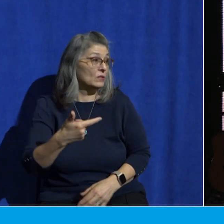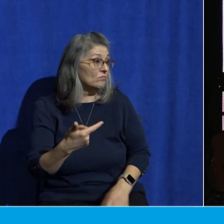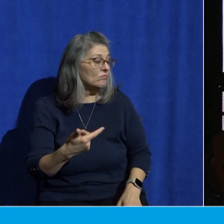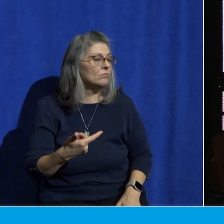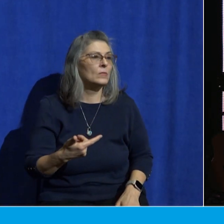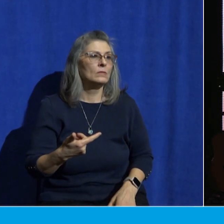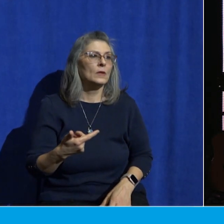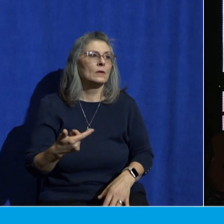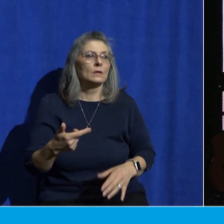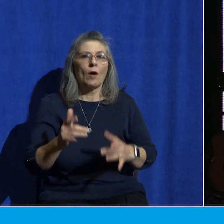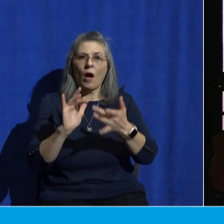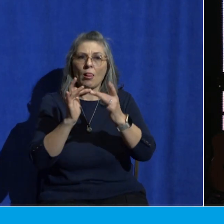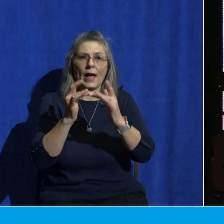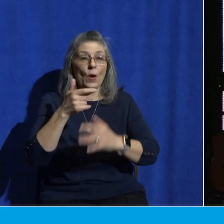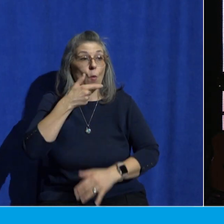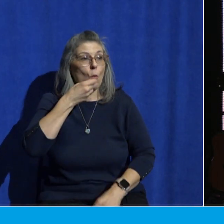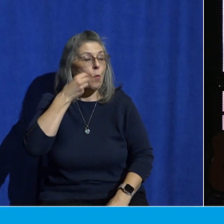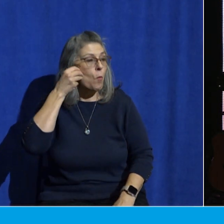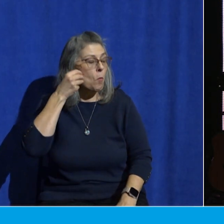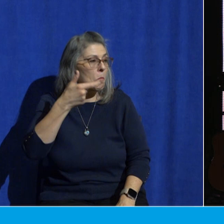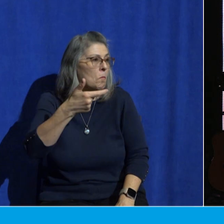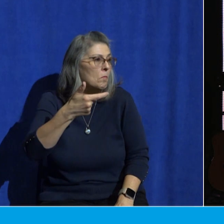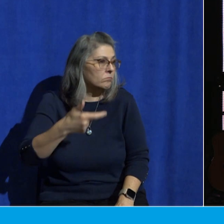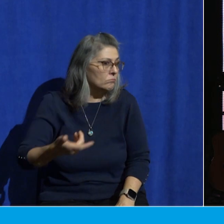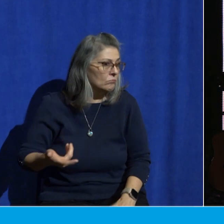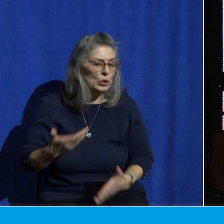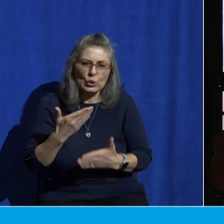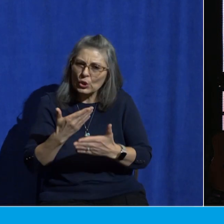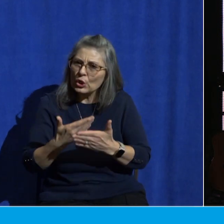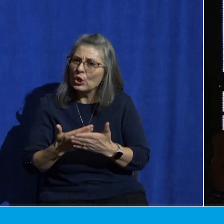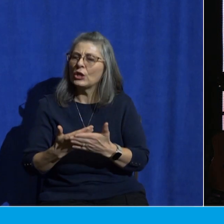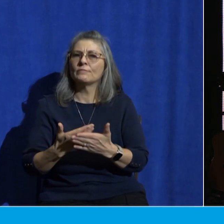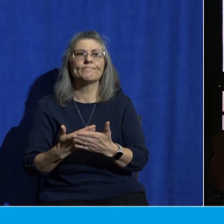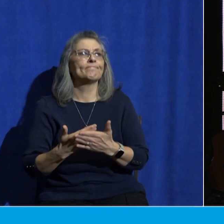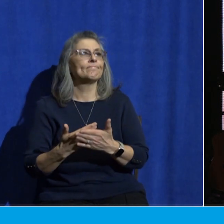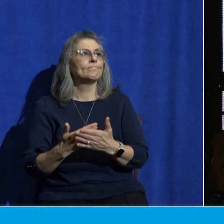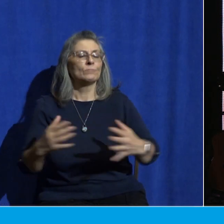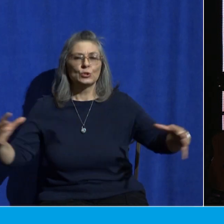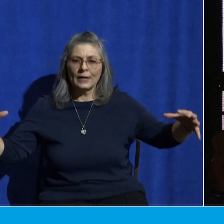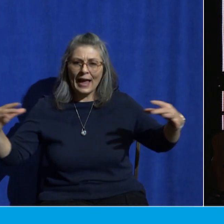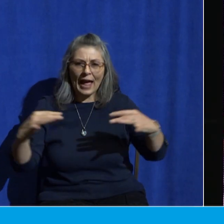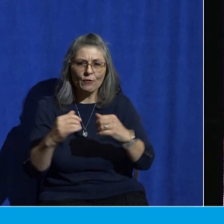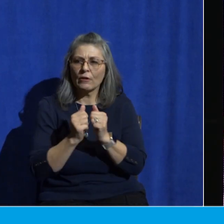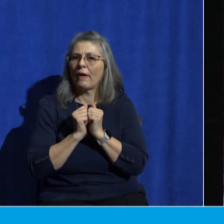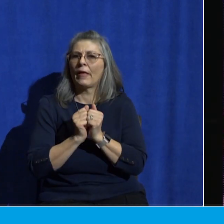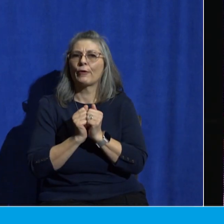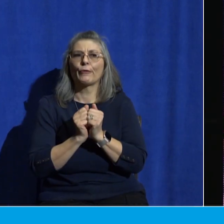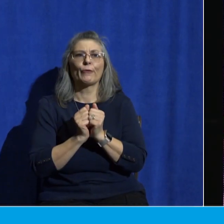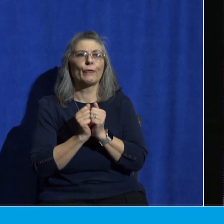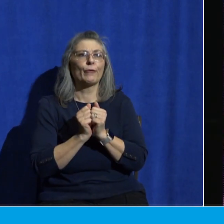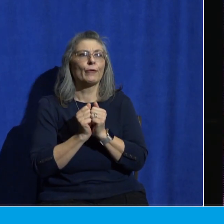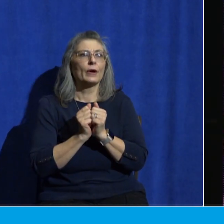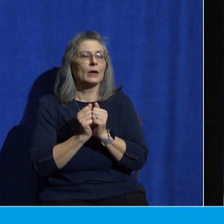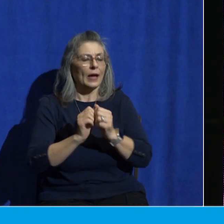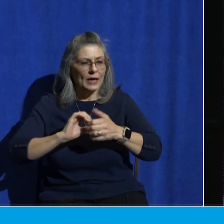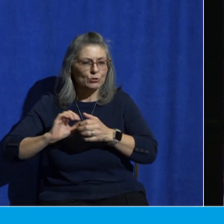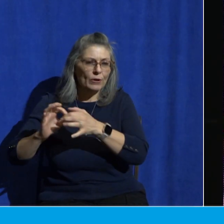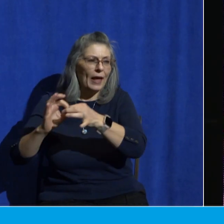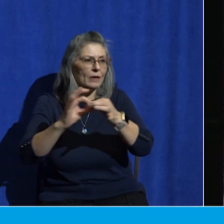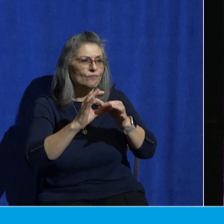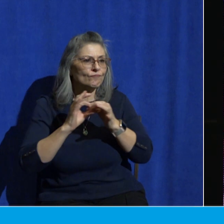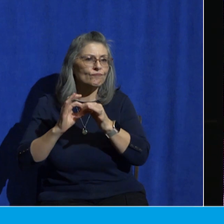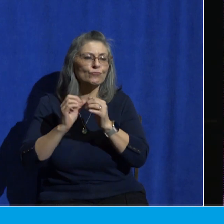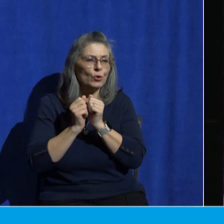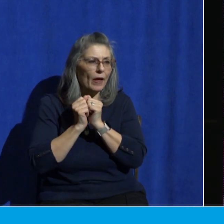God's word together and then respond however he leads us by his Spirit. Many were together